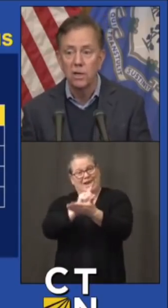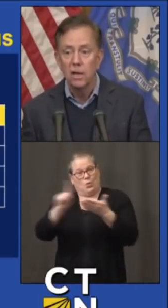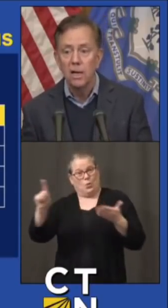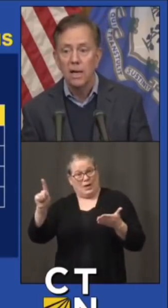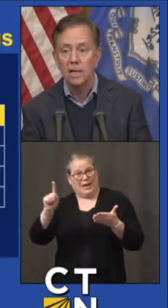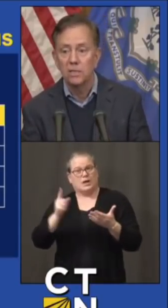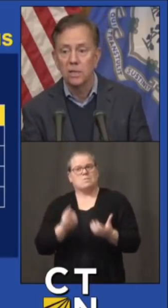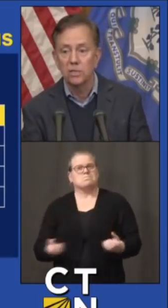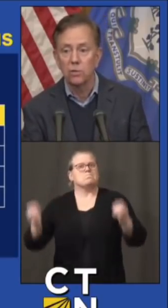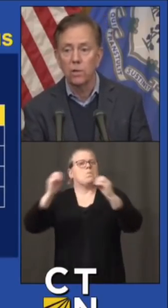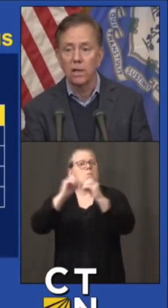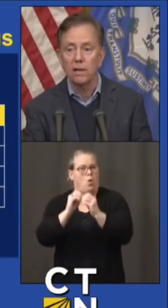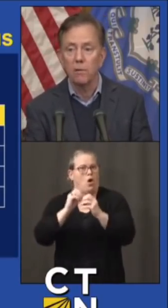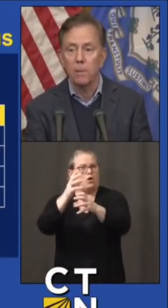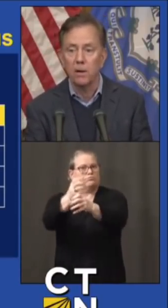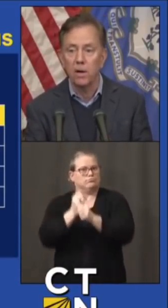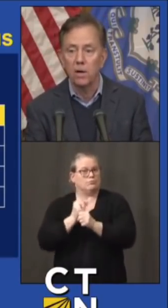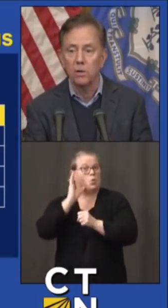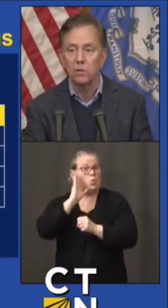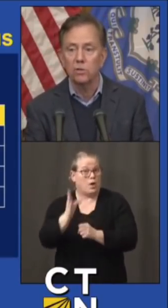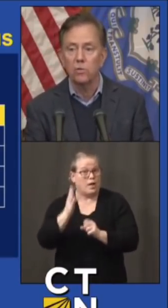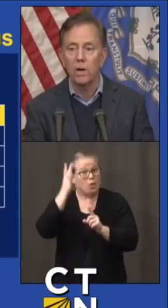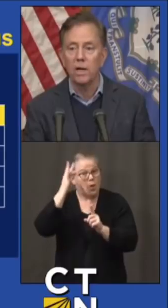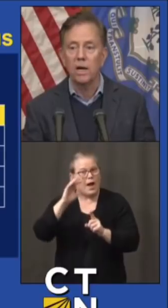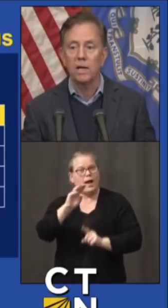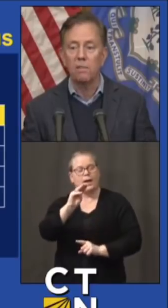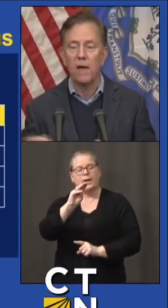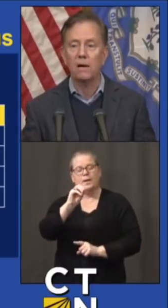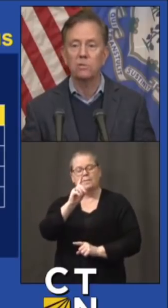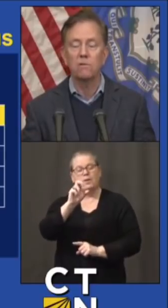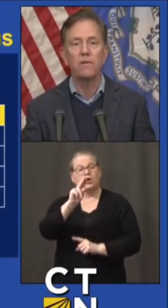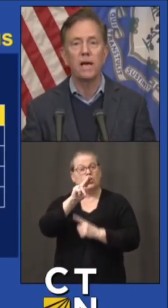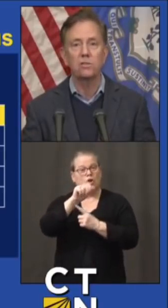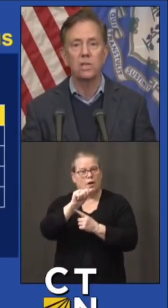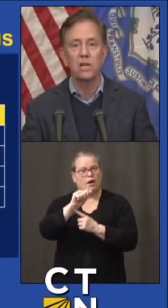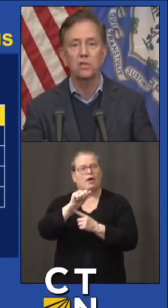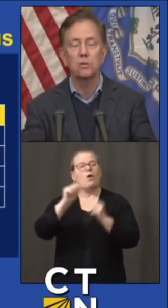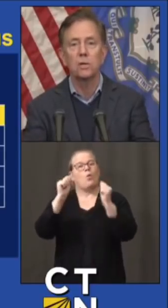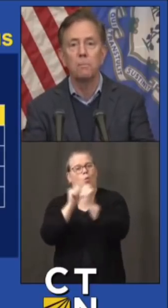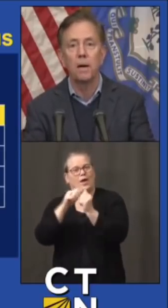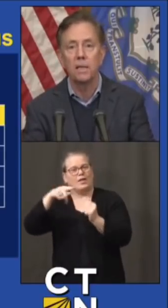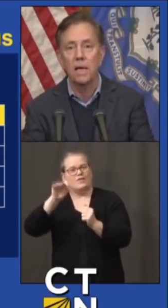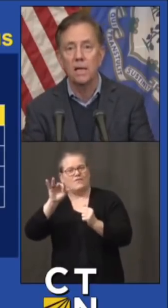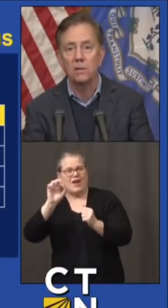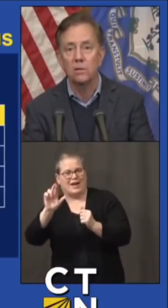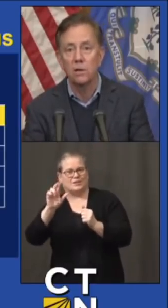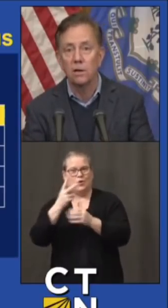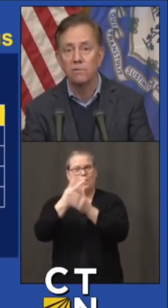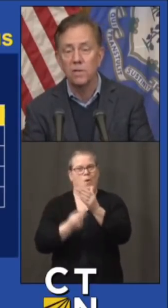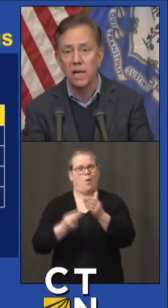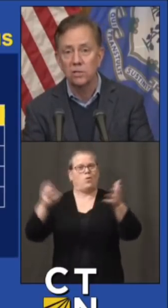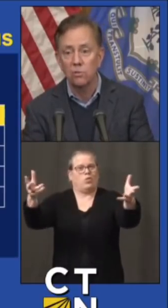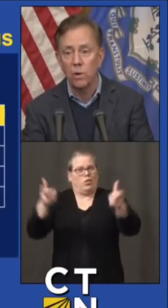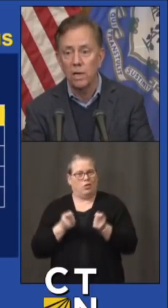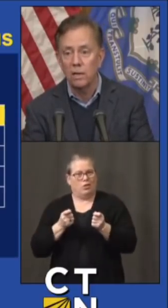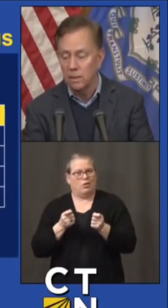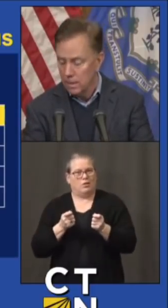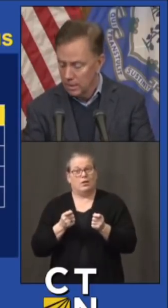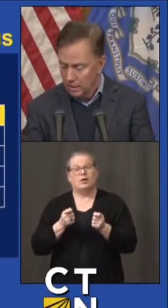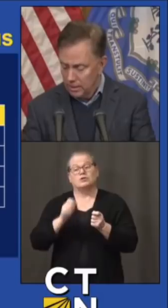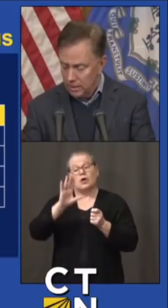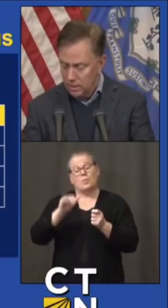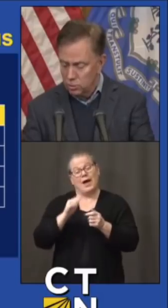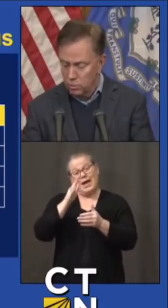Pfizer. And so we'll have about 129,000 vaccines by the end of next